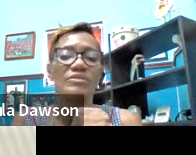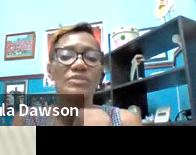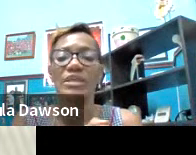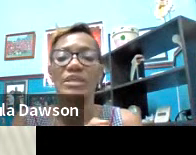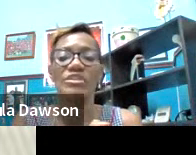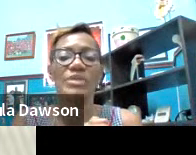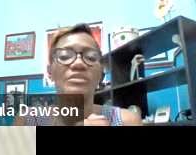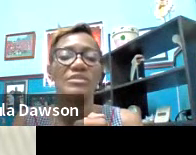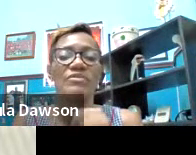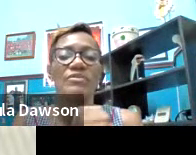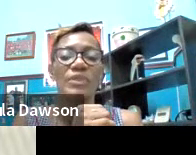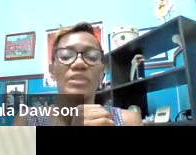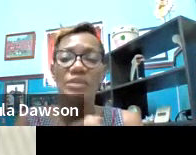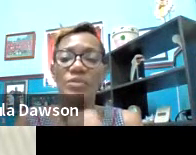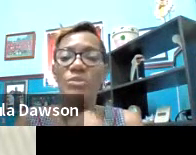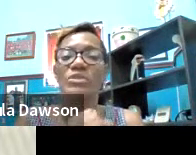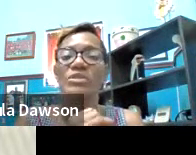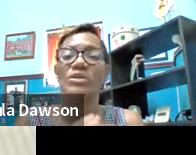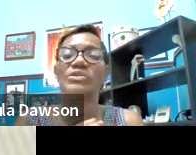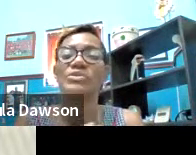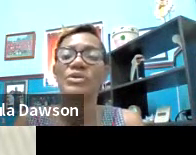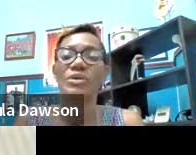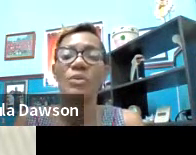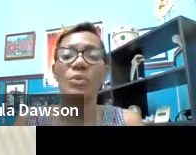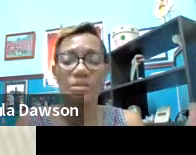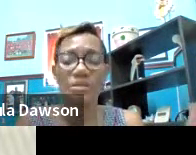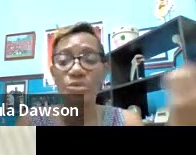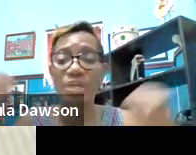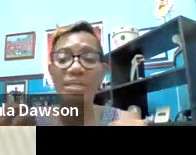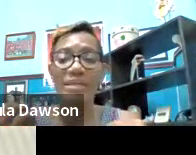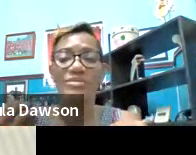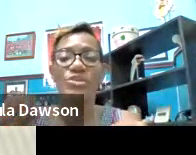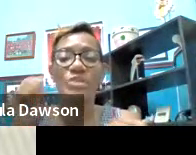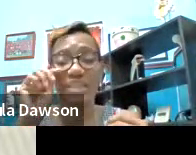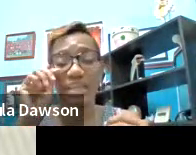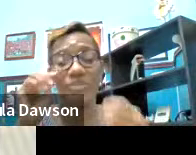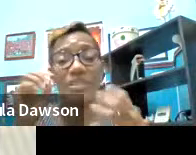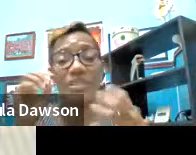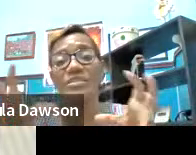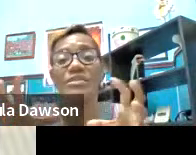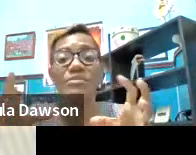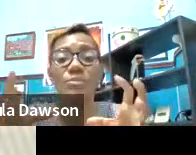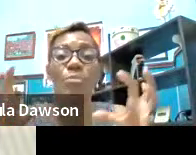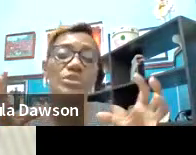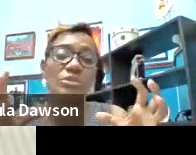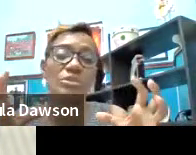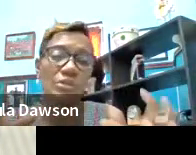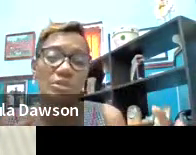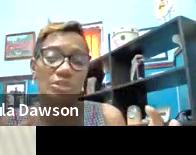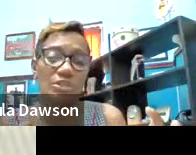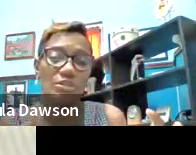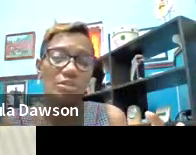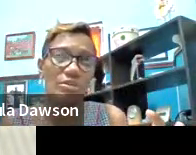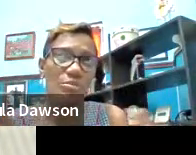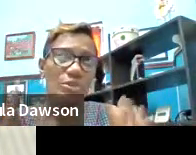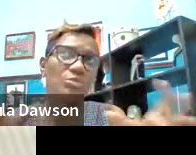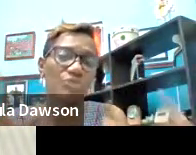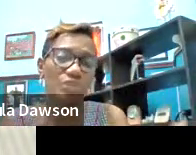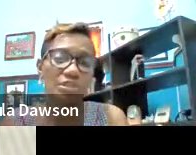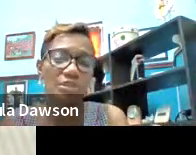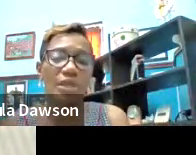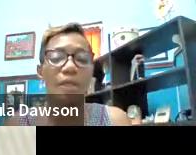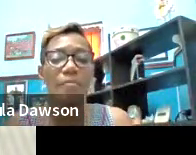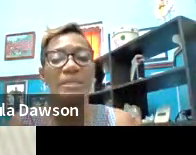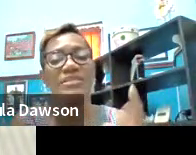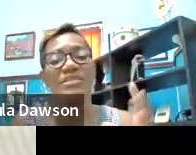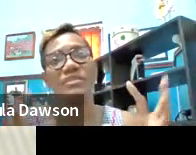Botox, very expensive. The thing with Botox also, when they're bringing it to me, they have to carry it in a portable air condition or portable